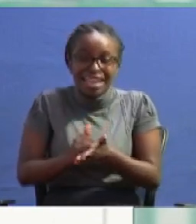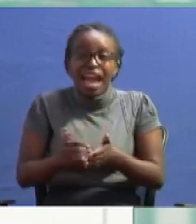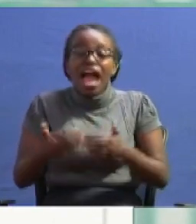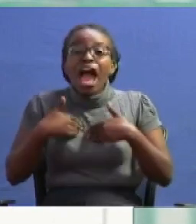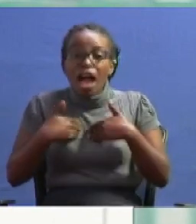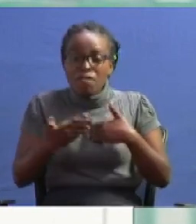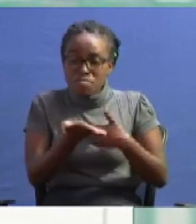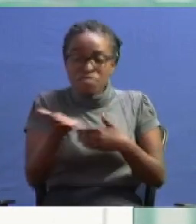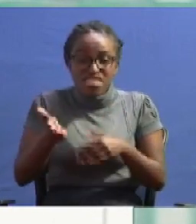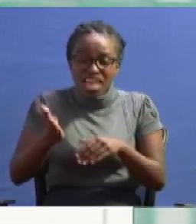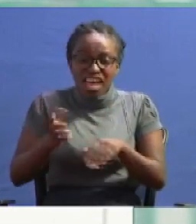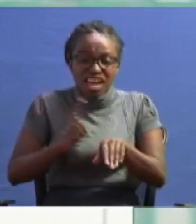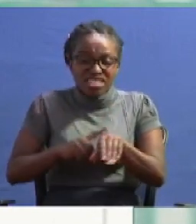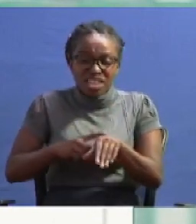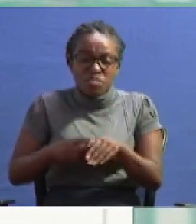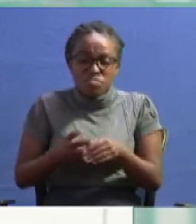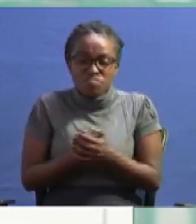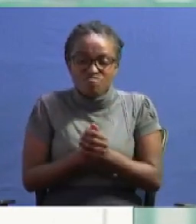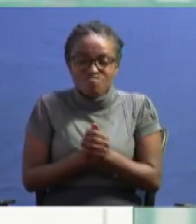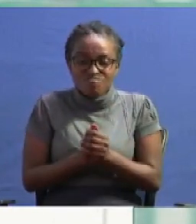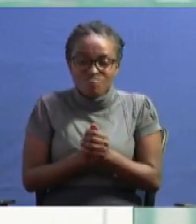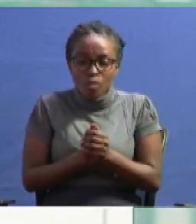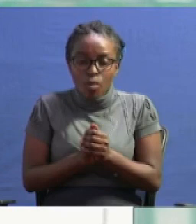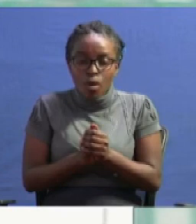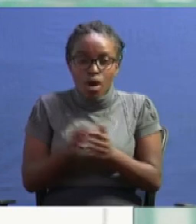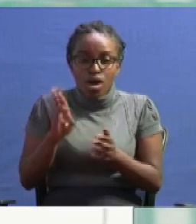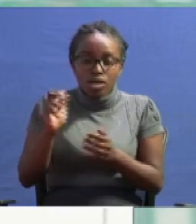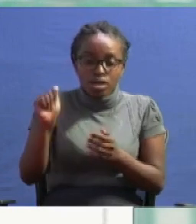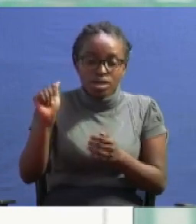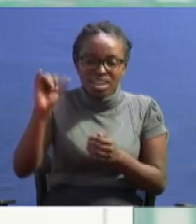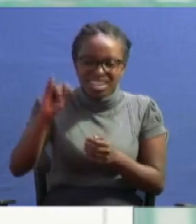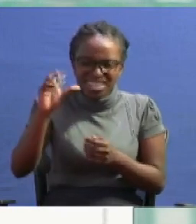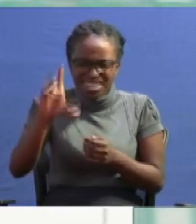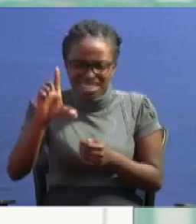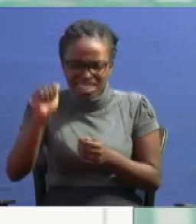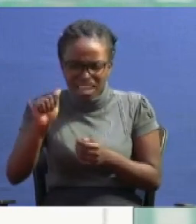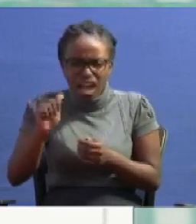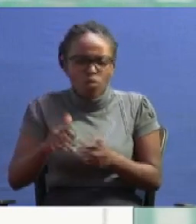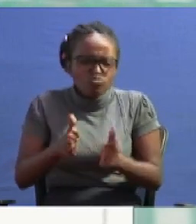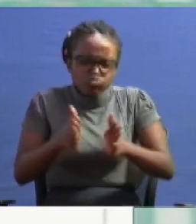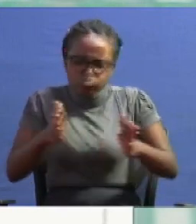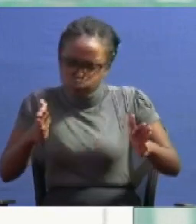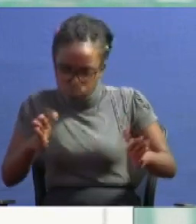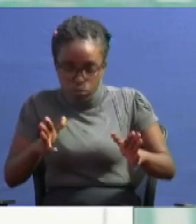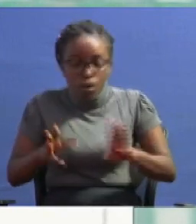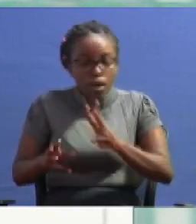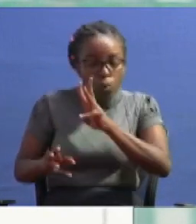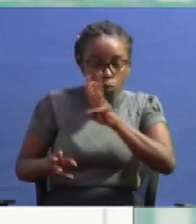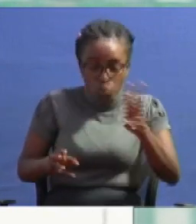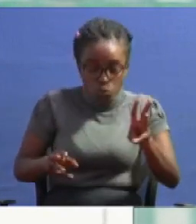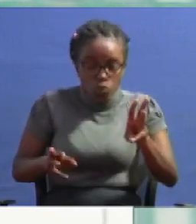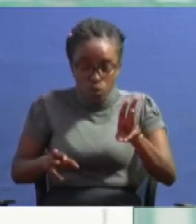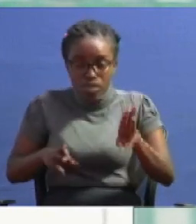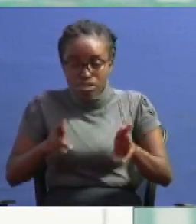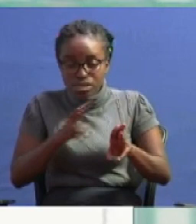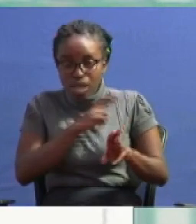Raila Odinga to remain on his side, he might have the lakeside and maybe a huge chunk of the Western region. Okay. And in that case, what will he